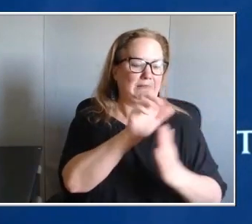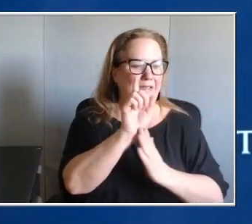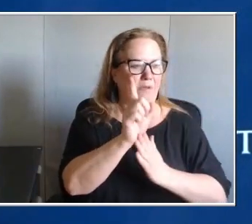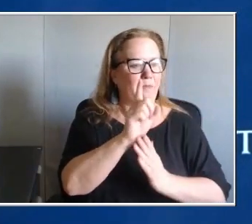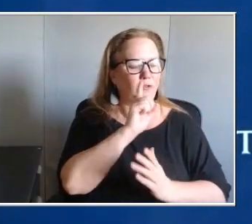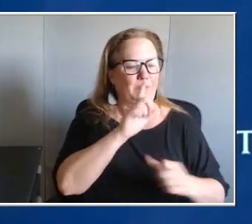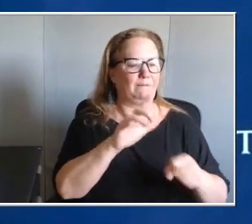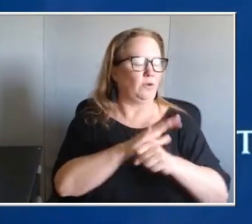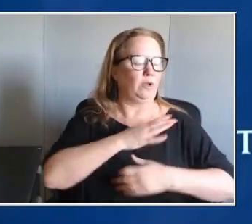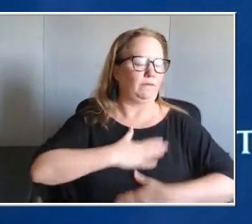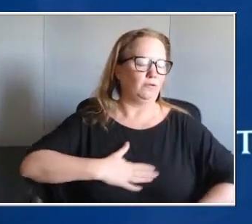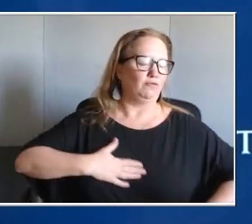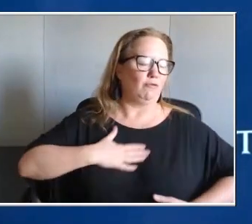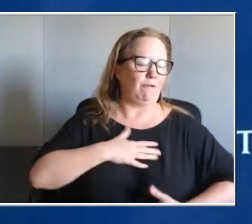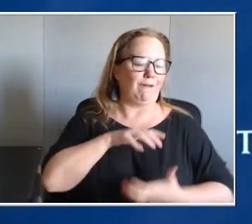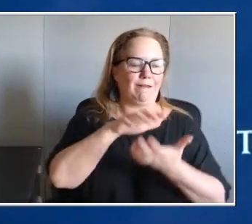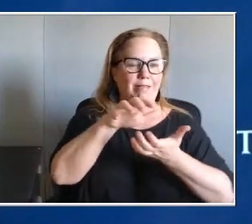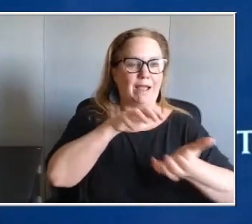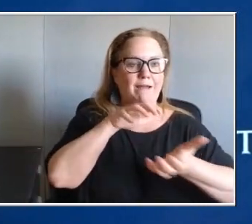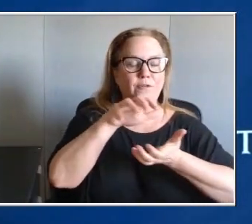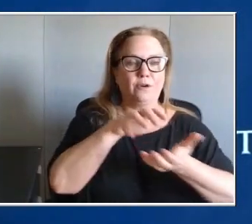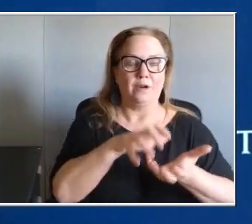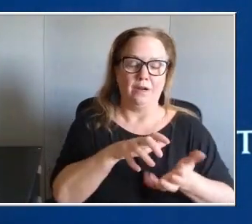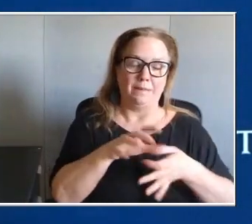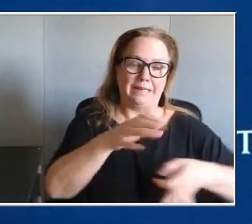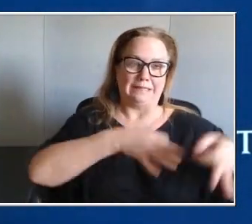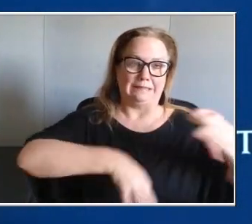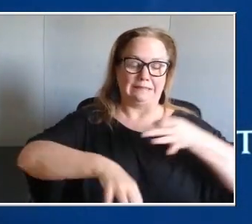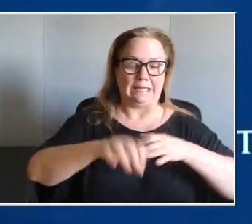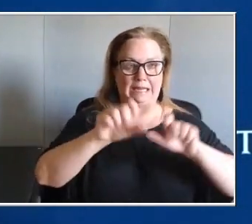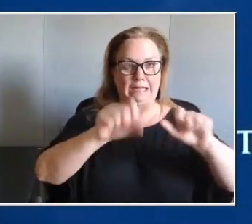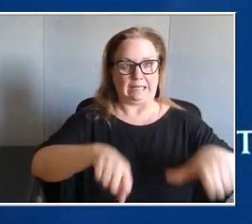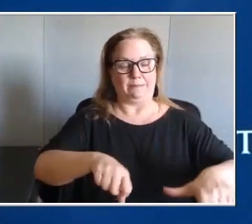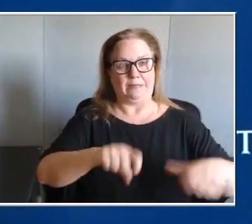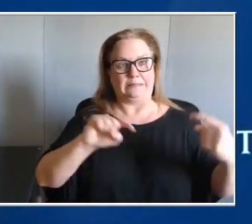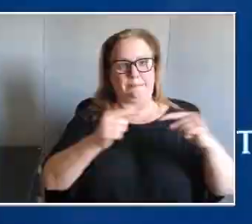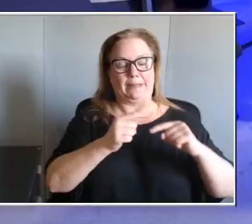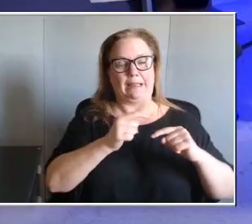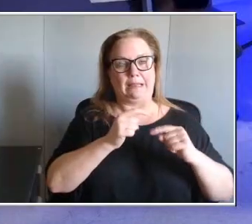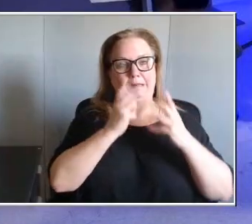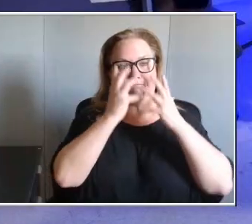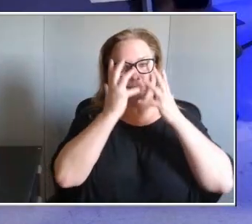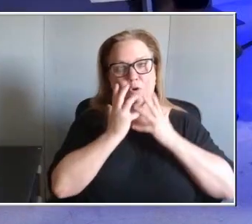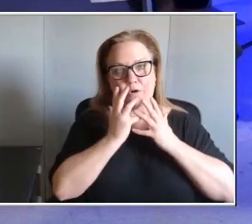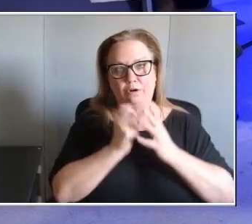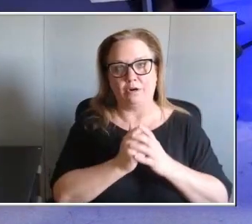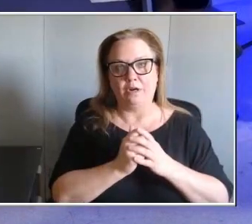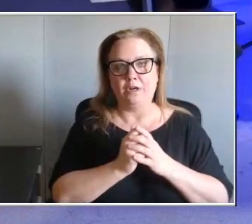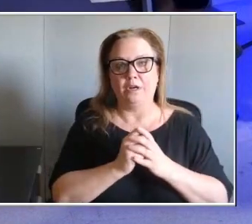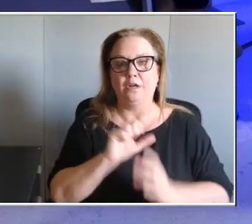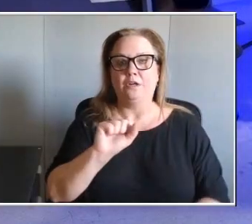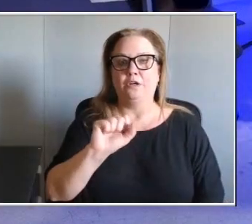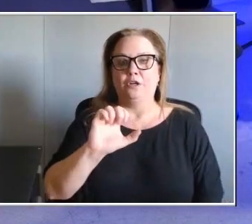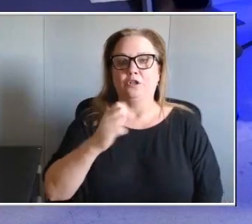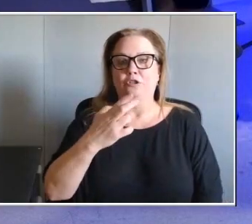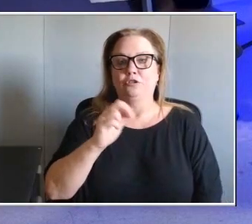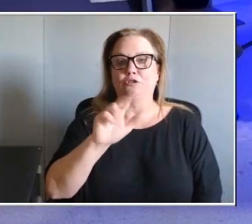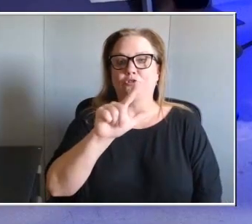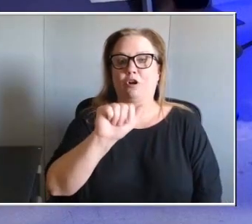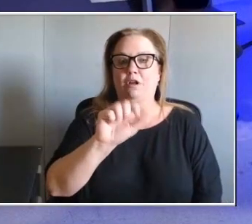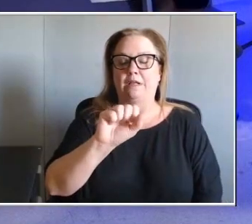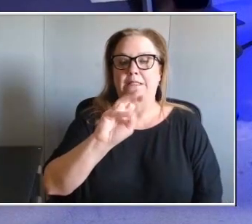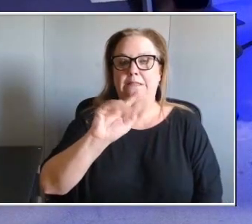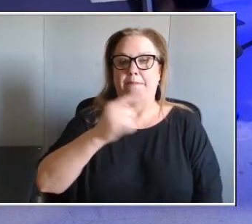of joy and laughter, and instead can be full of some pain and sorrow. So joining us today is Dr. Charlotte Smith, who is the Director of